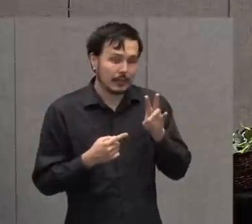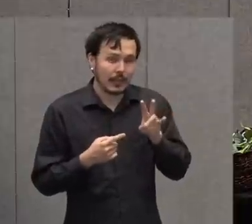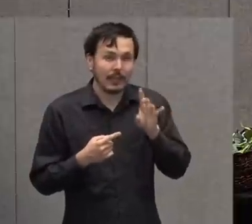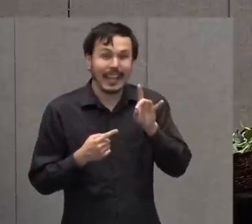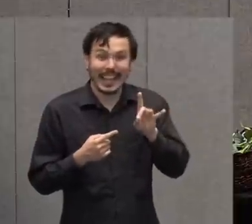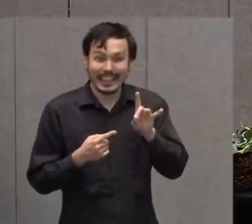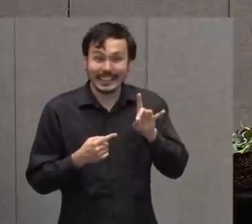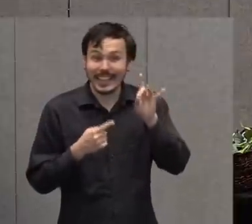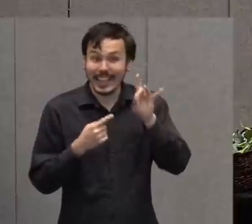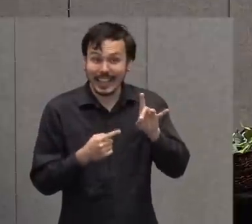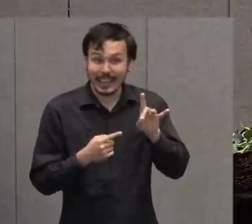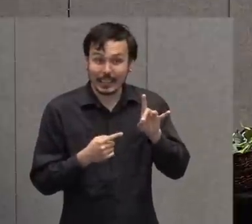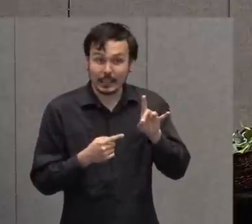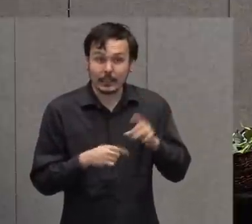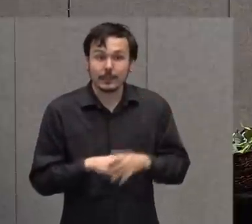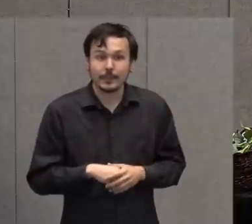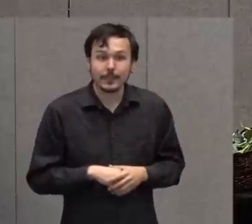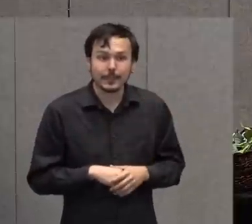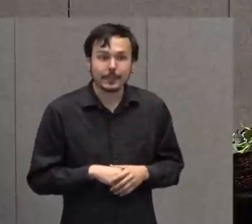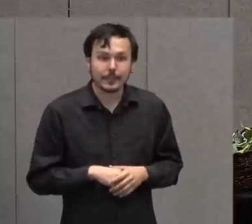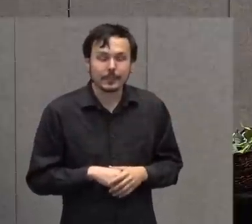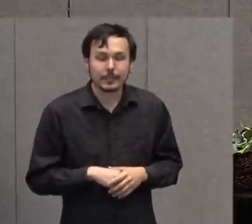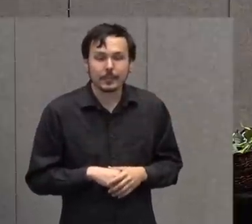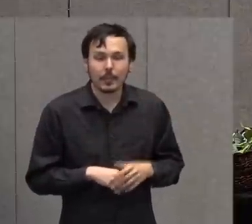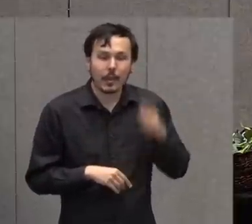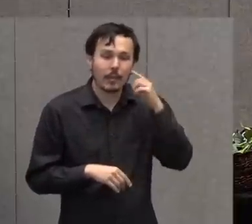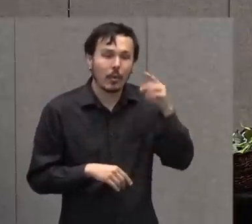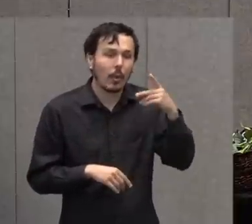1, 2, 3, 4, 5, 6, 7, 8. So our perimeter